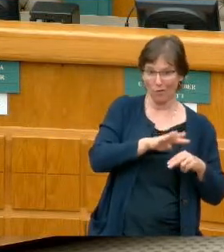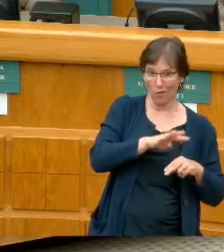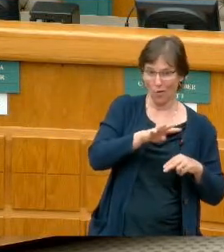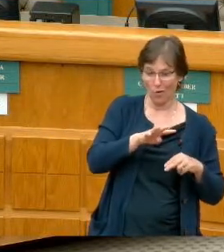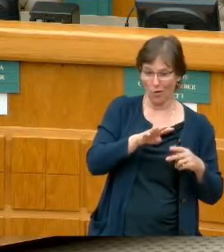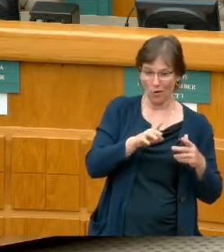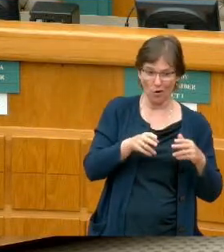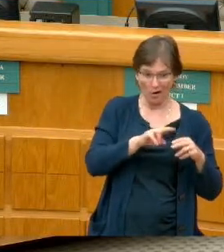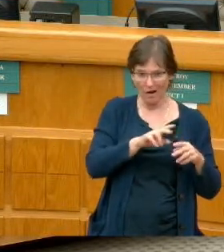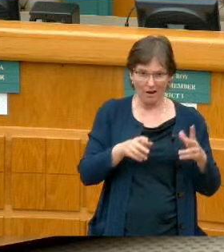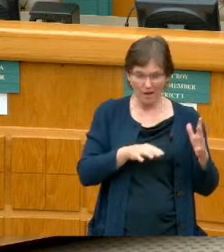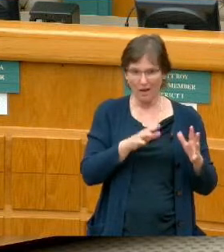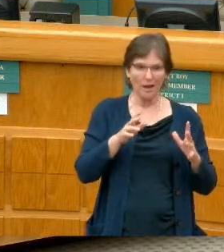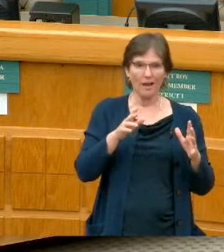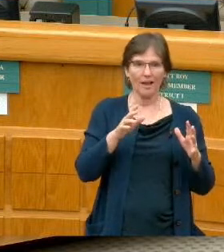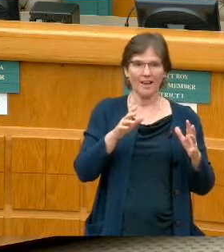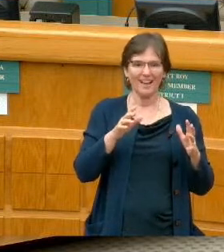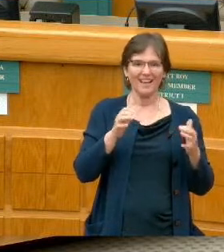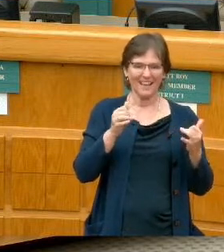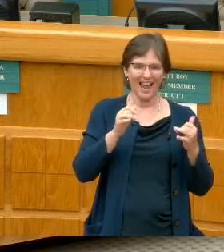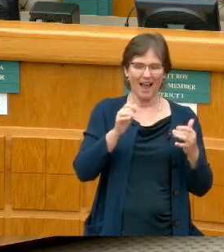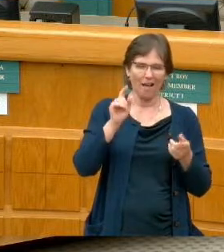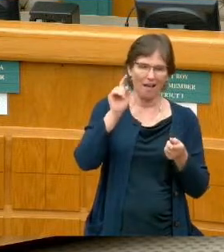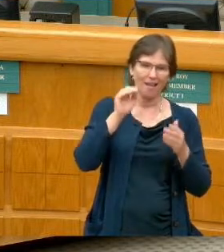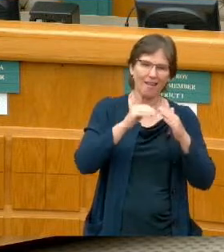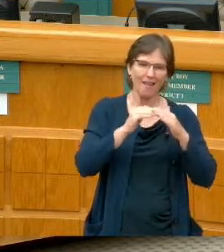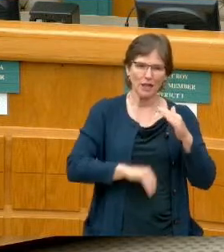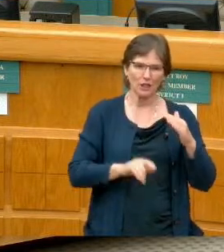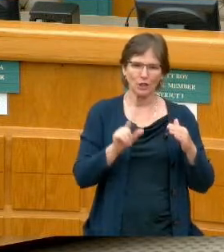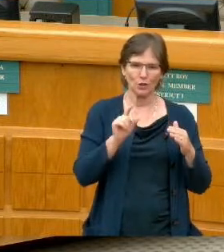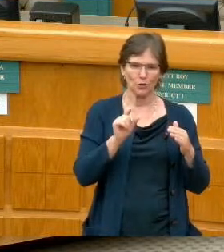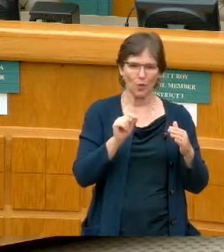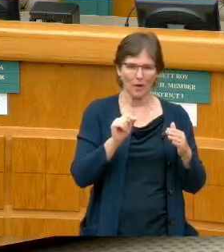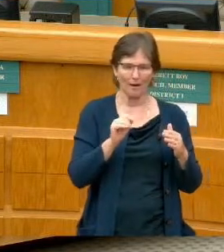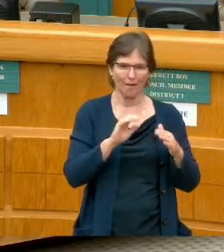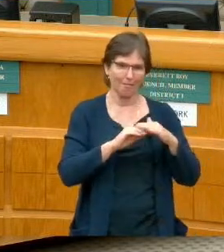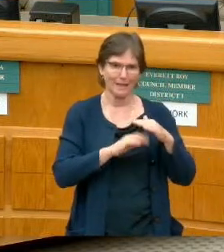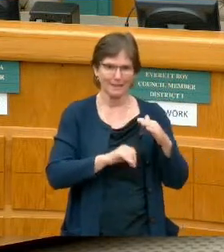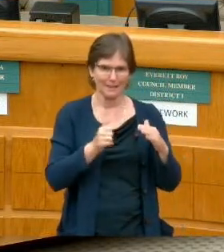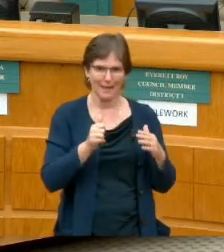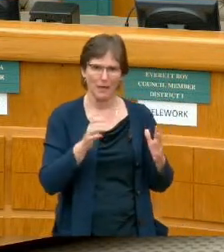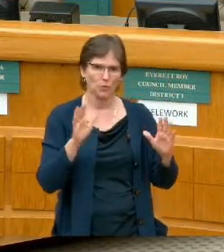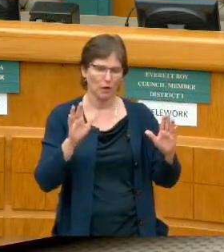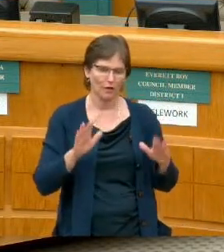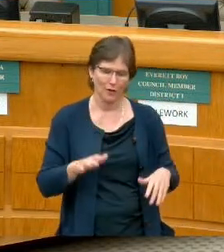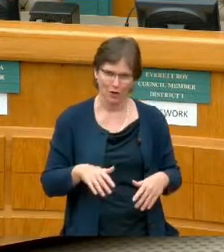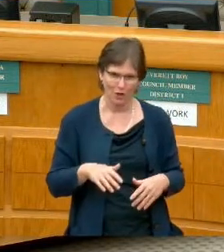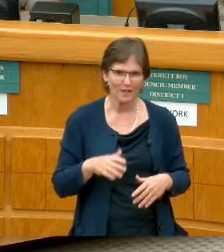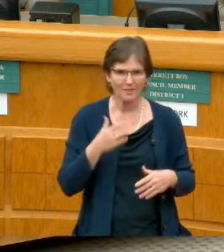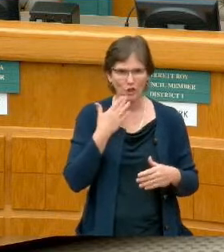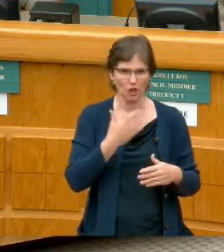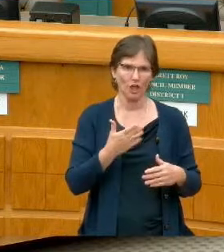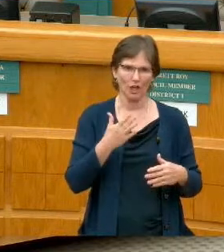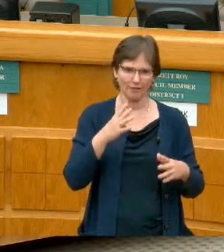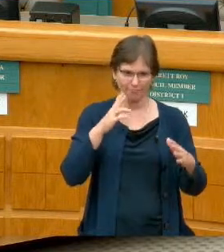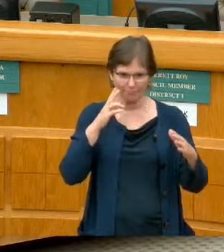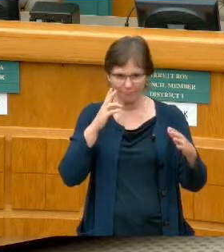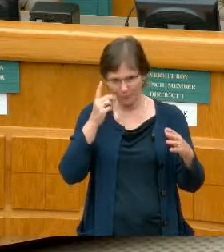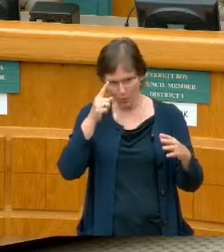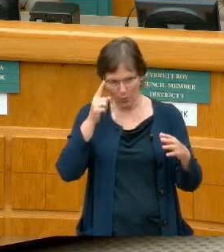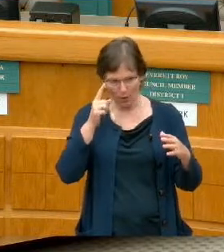then 22, and now we're back to single digits. So that's a really good sign. And I know you see the numbers a little differently because we